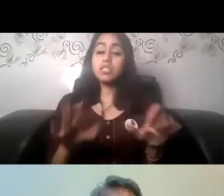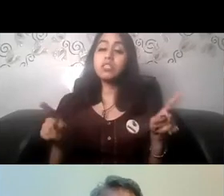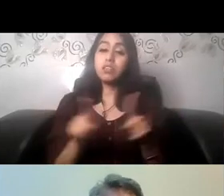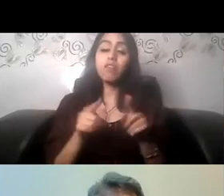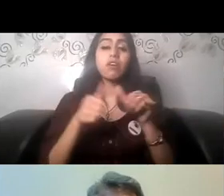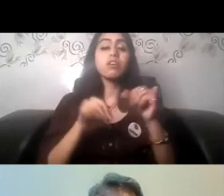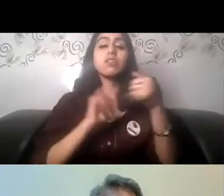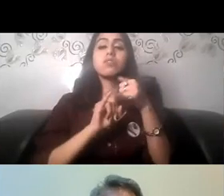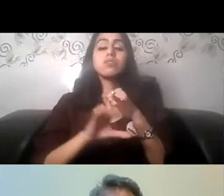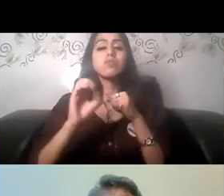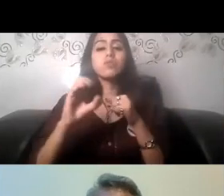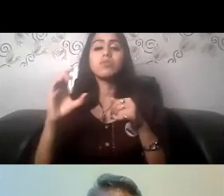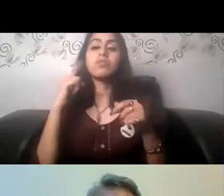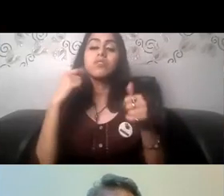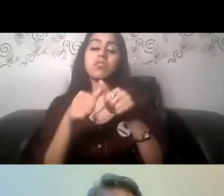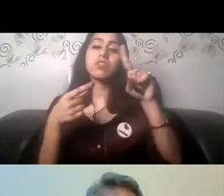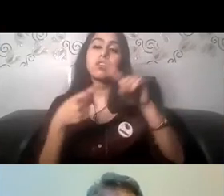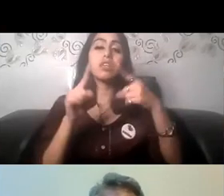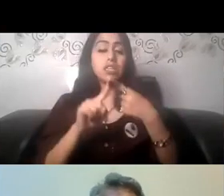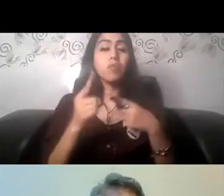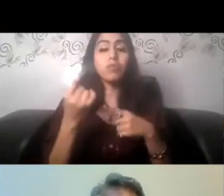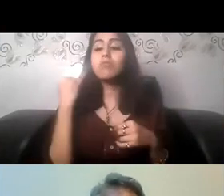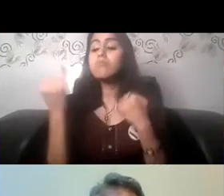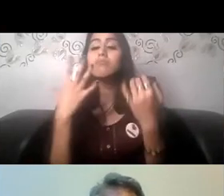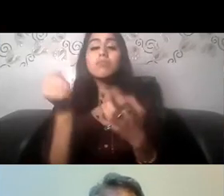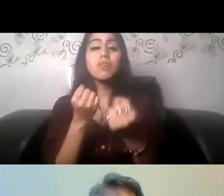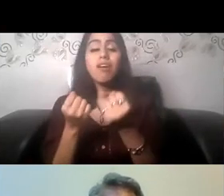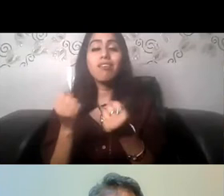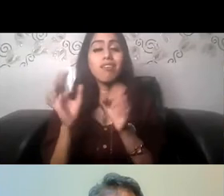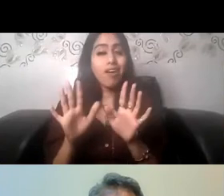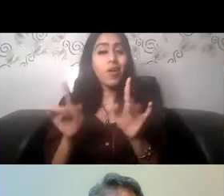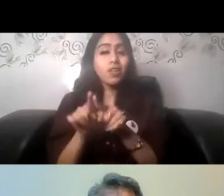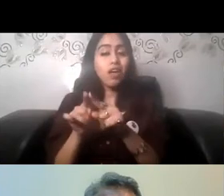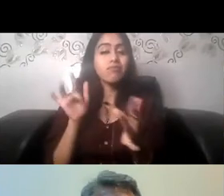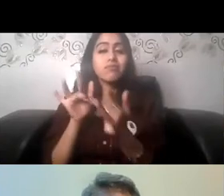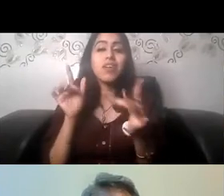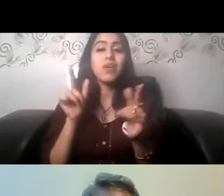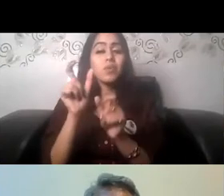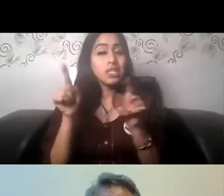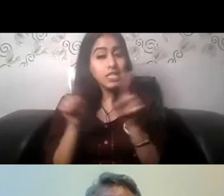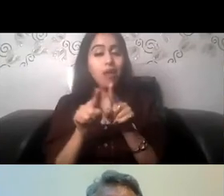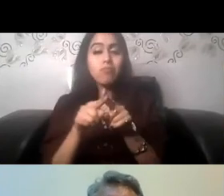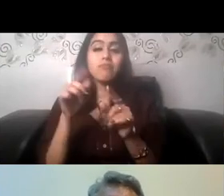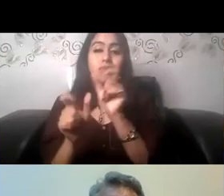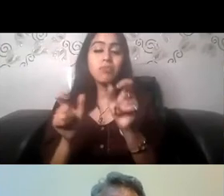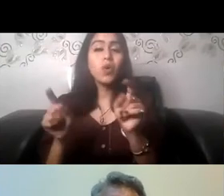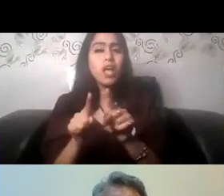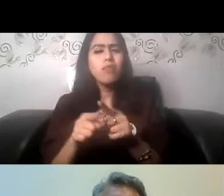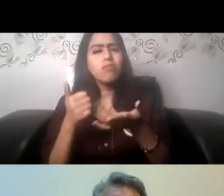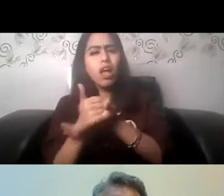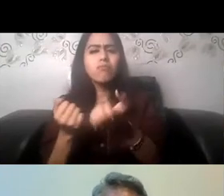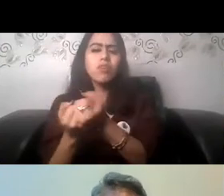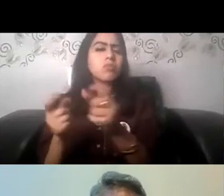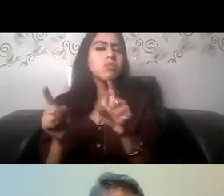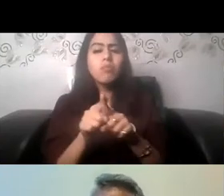with trying to get in touch with such people and be of some help. And when Devashish